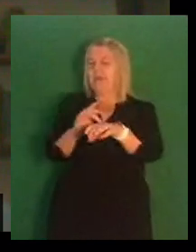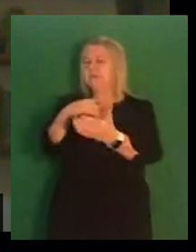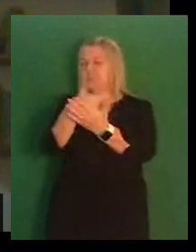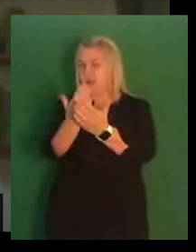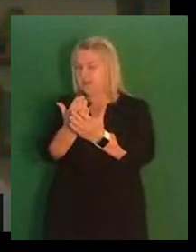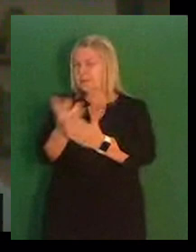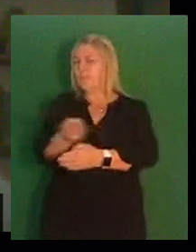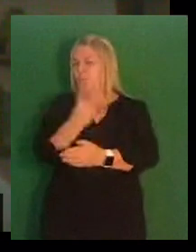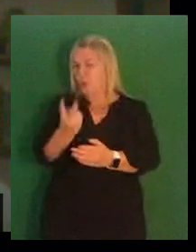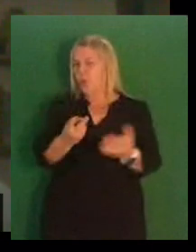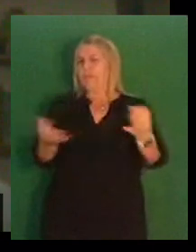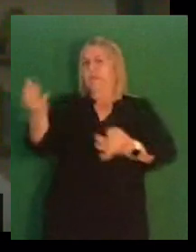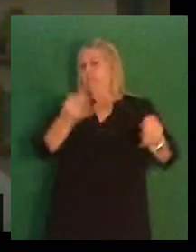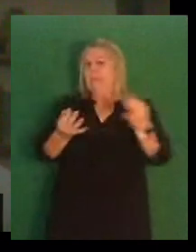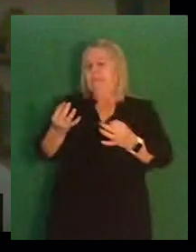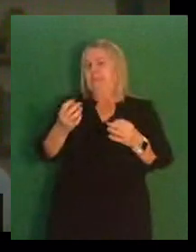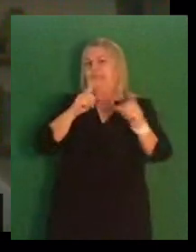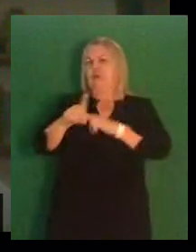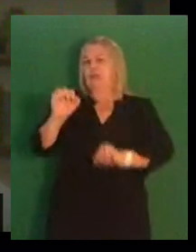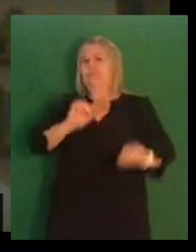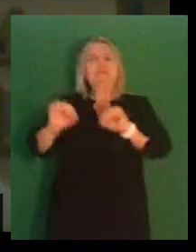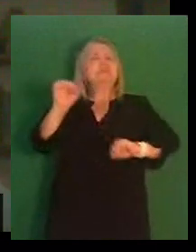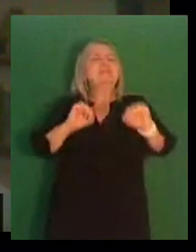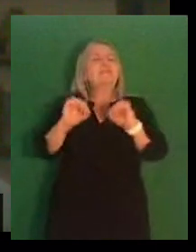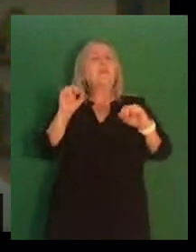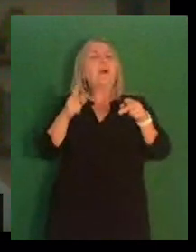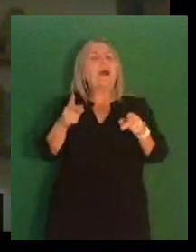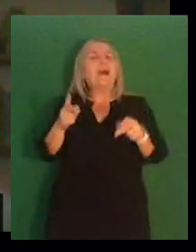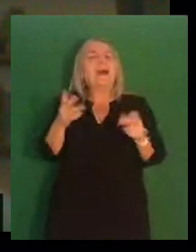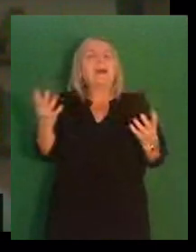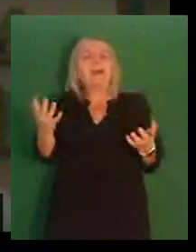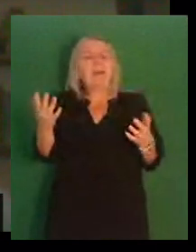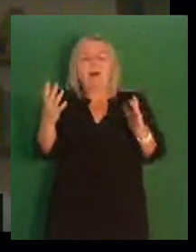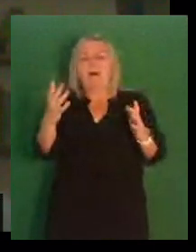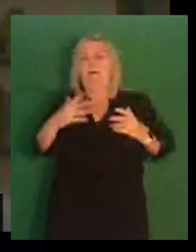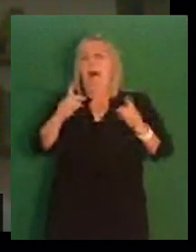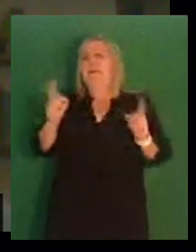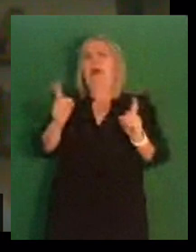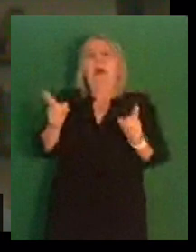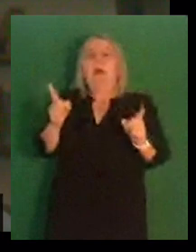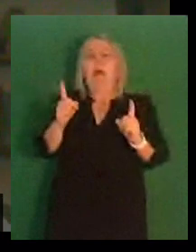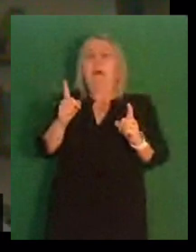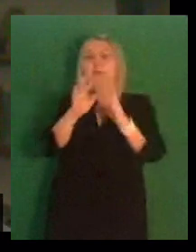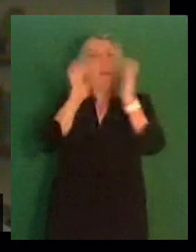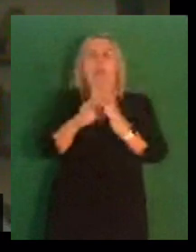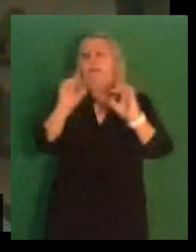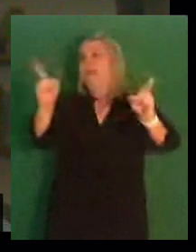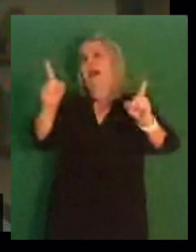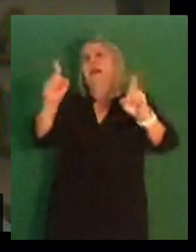Some kind of fight back, and like, you know, it's kind of like sense of being an abomination to take theatre onto screen,